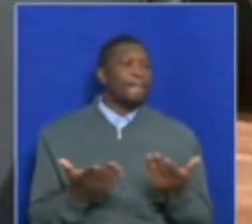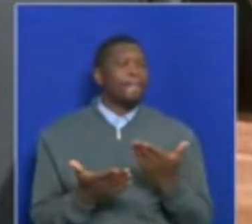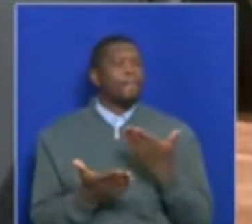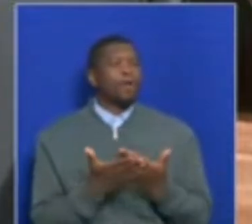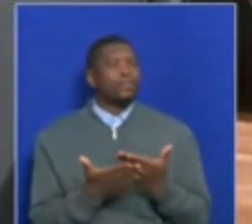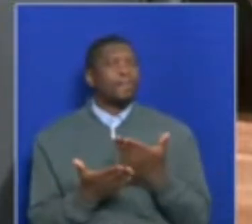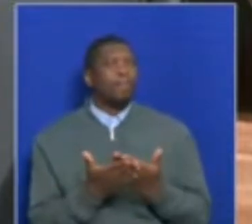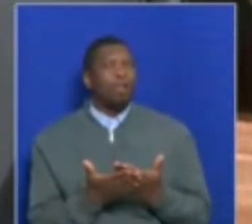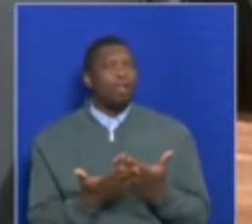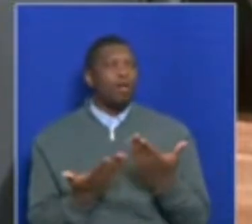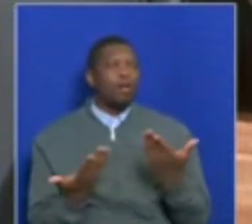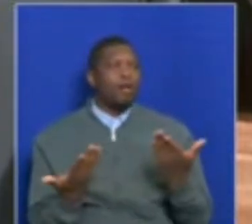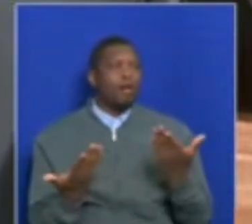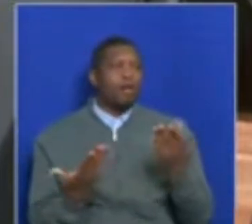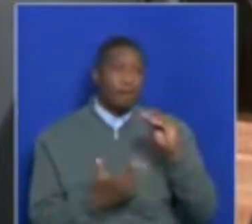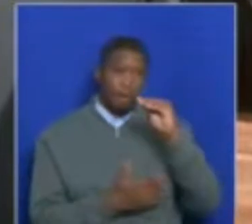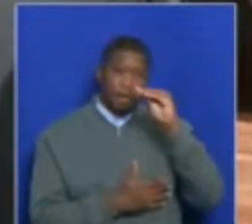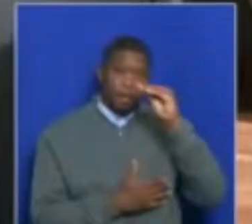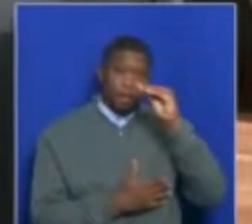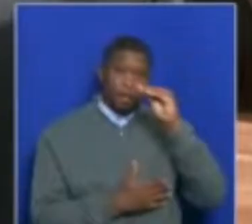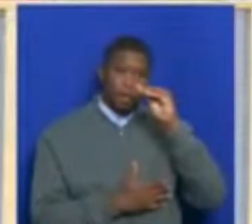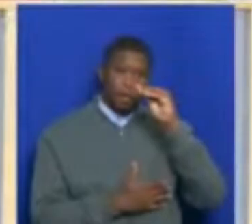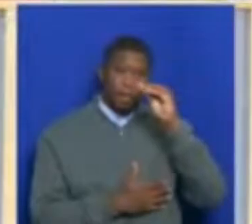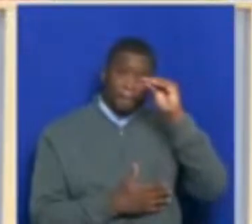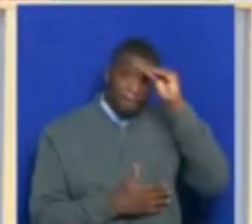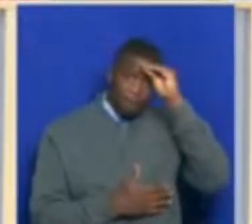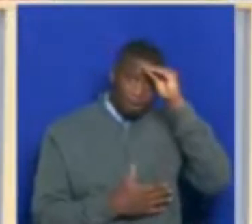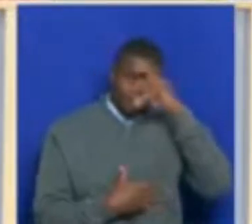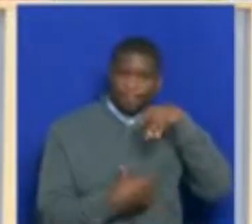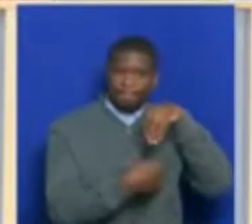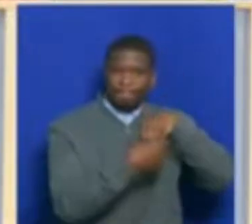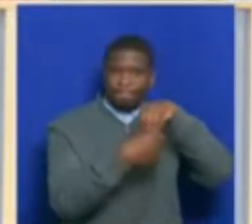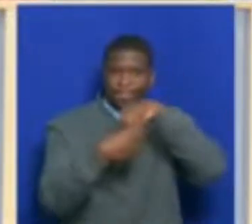the activities of these gangs. Thank you.